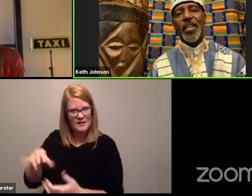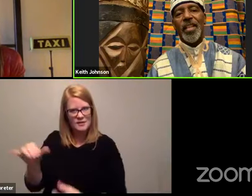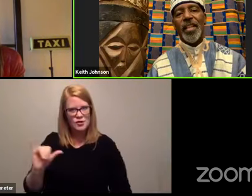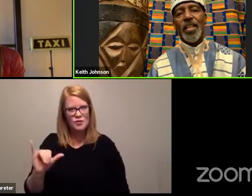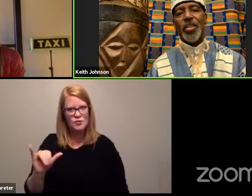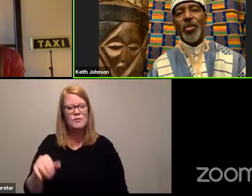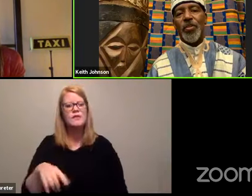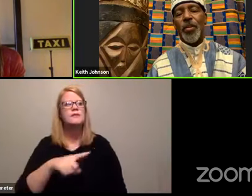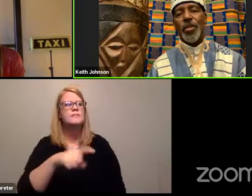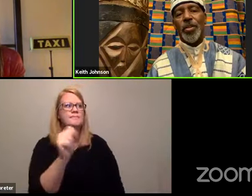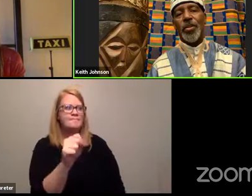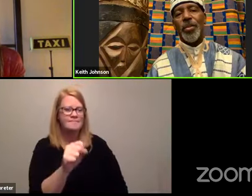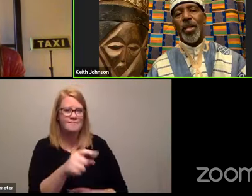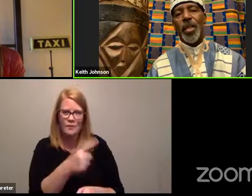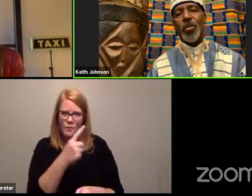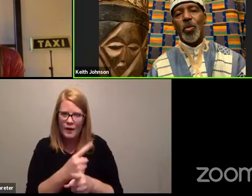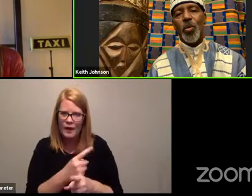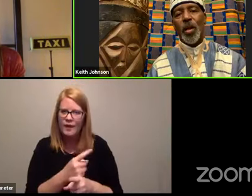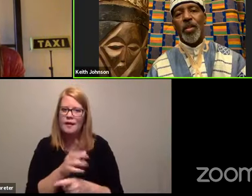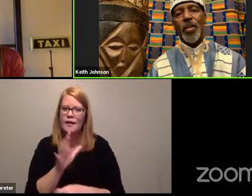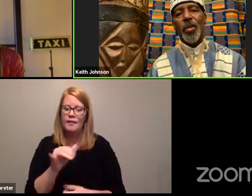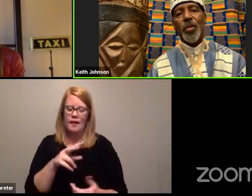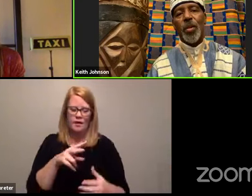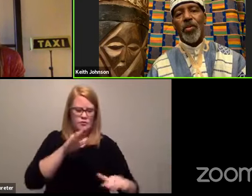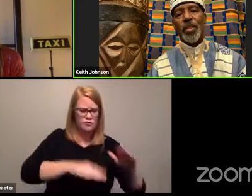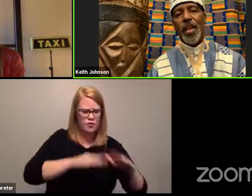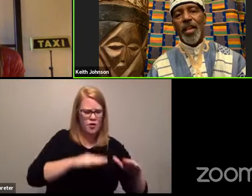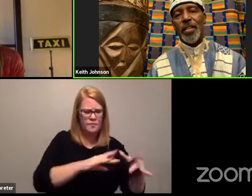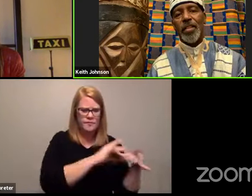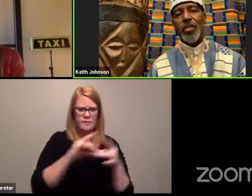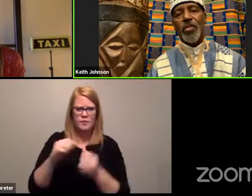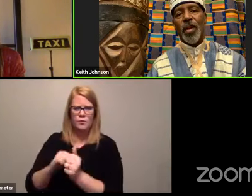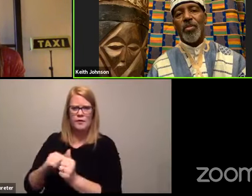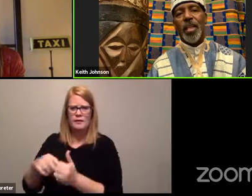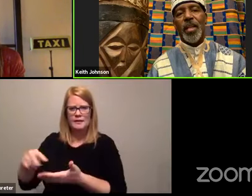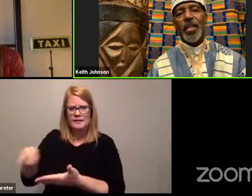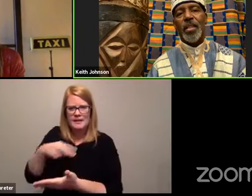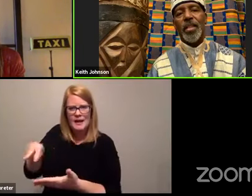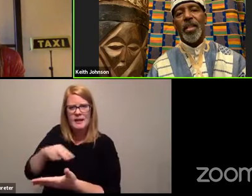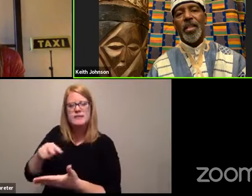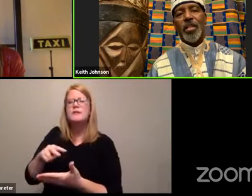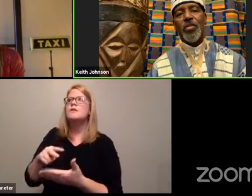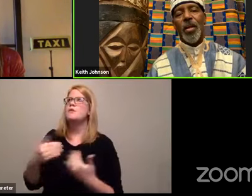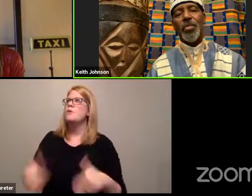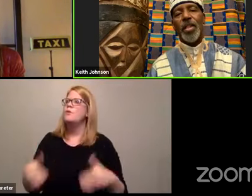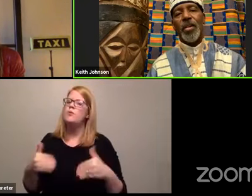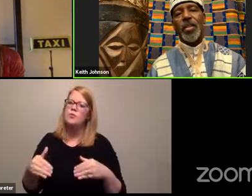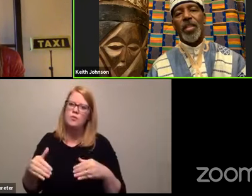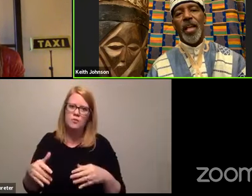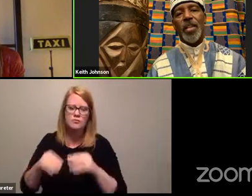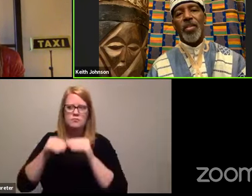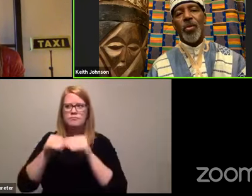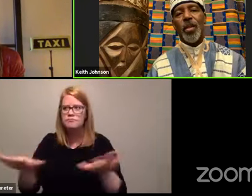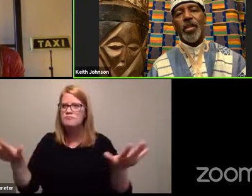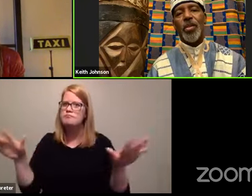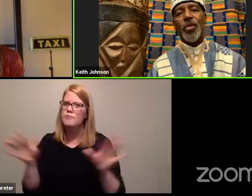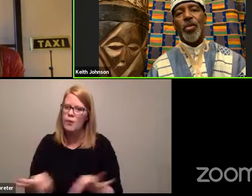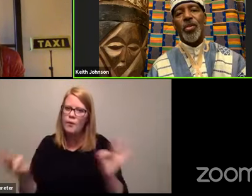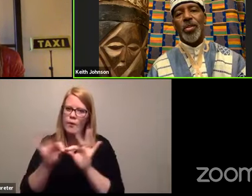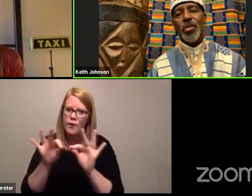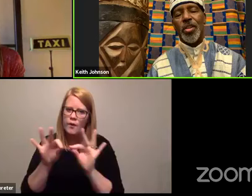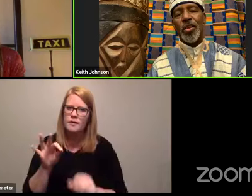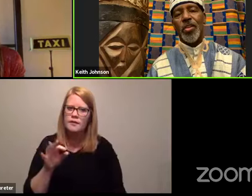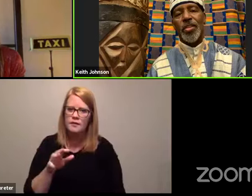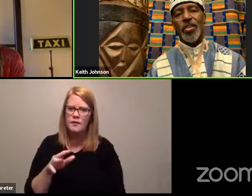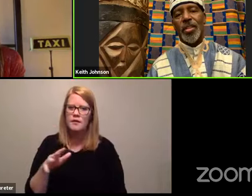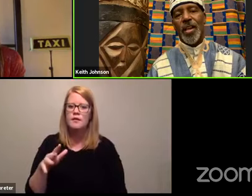dancer. It's universal. It becomes one with the dance and the drum because the drum tells the dancer what to do,